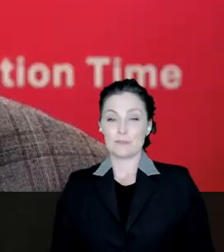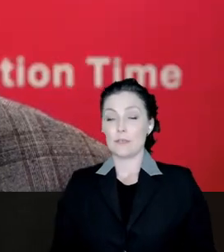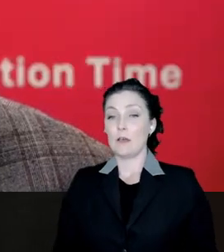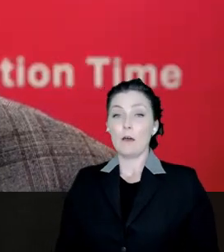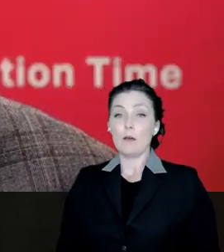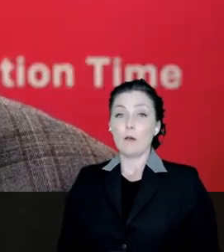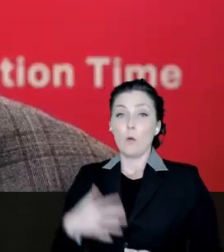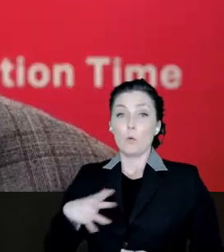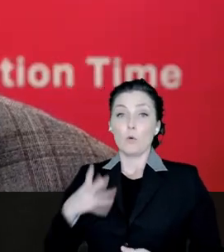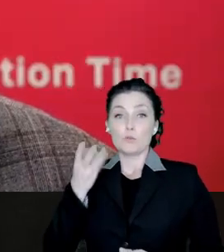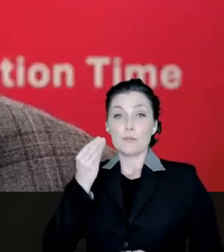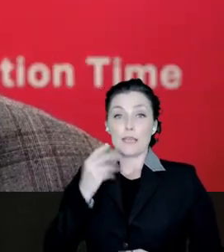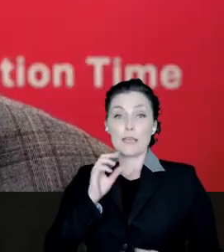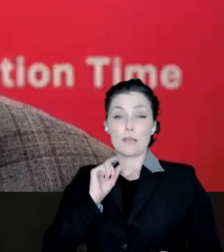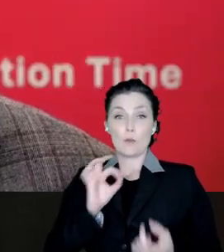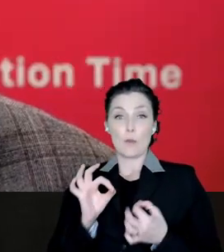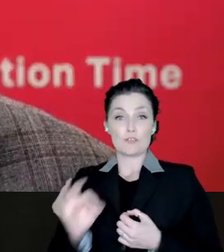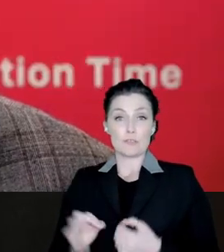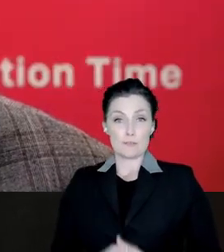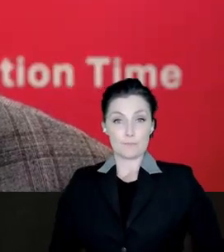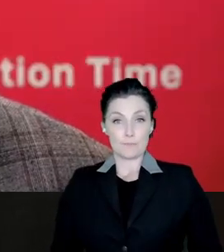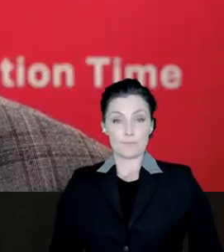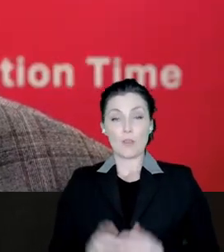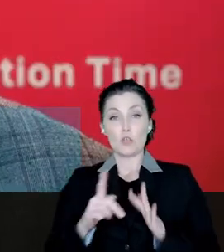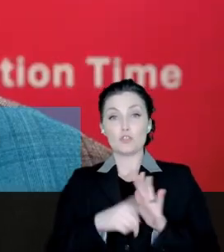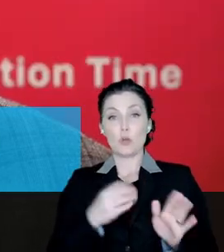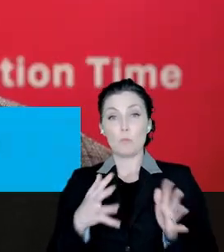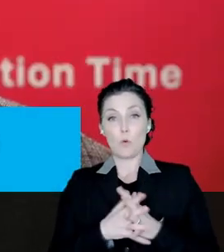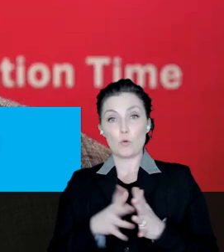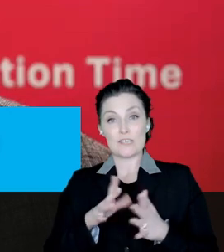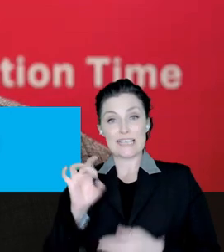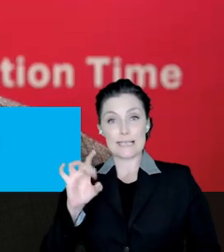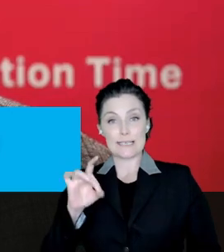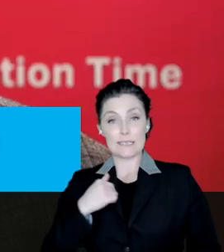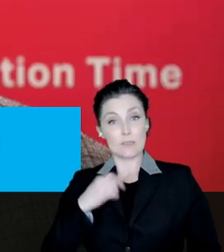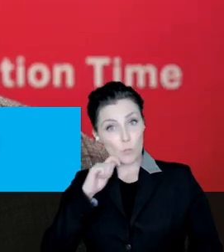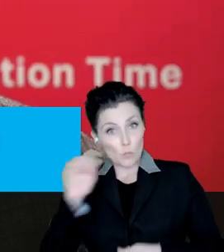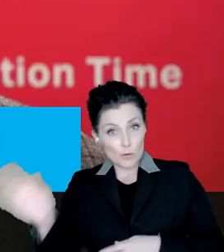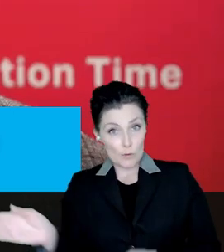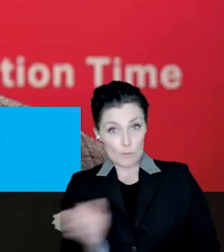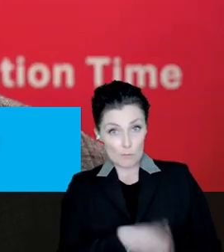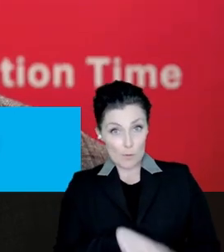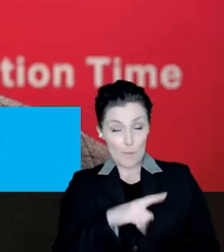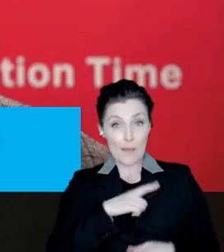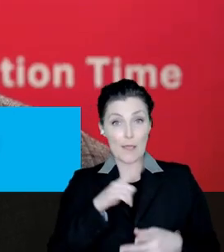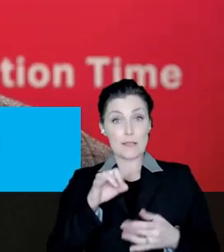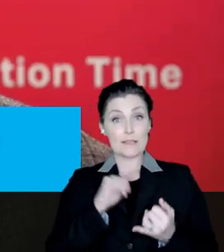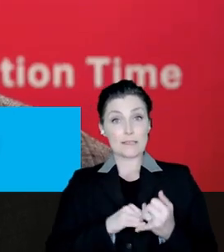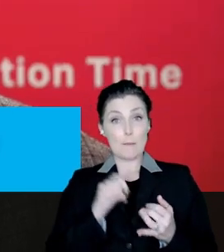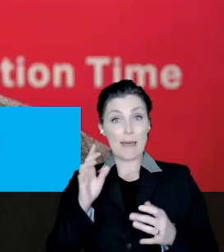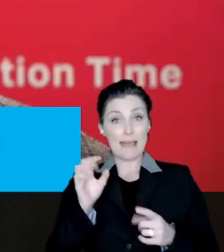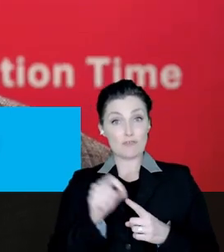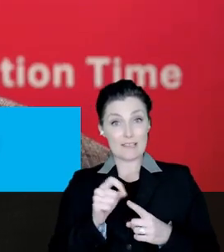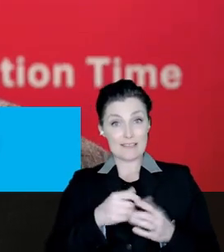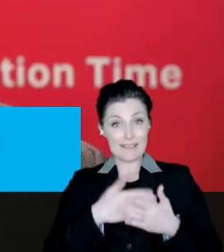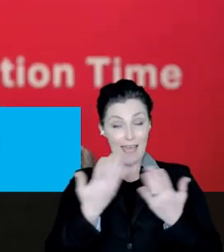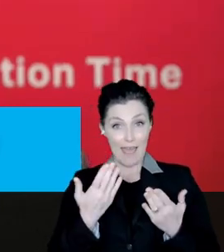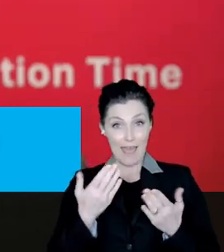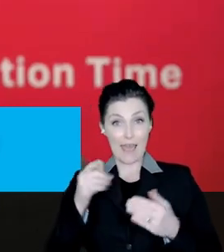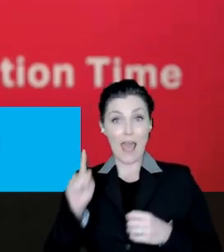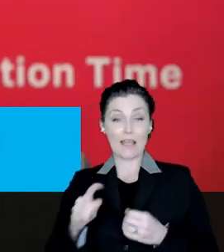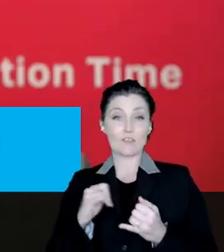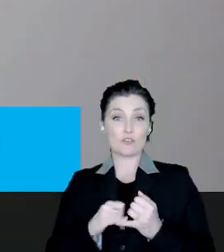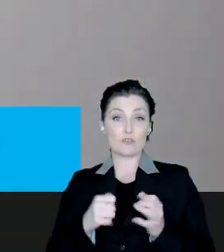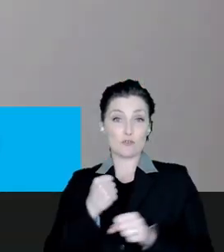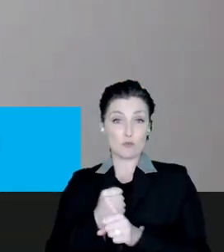Question from John Walters in Islington: are you going to reinstate St Patrick's Day and St George's Day in Trafalgar Square this